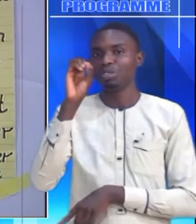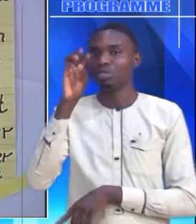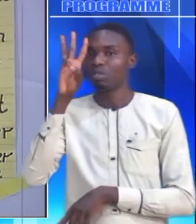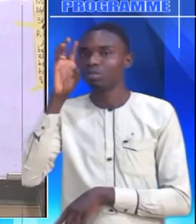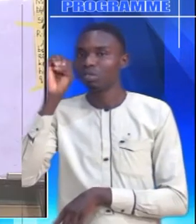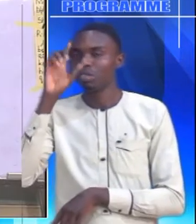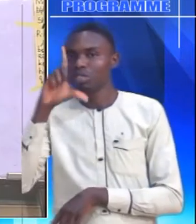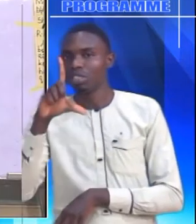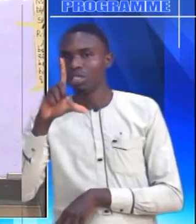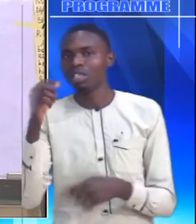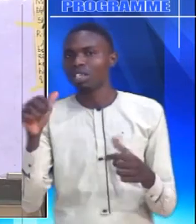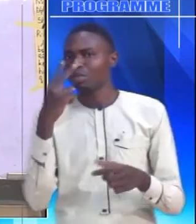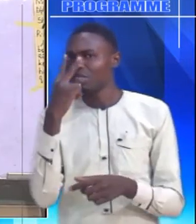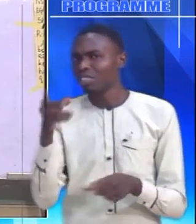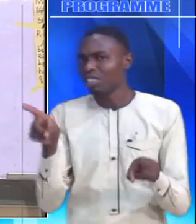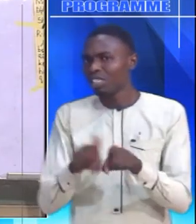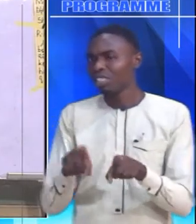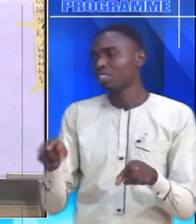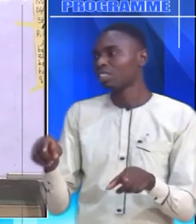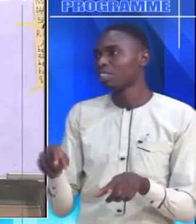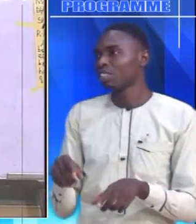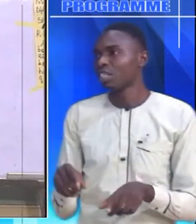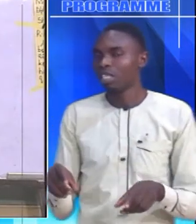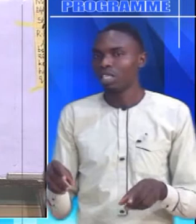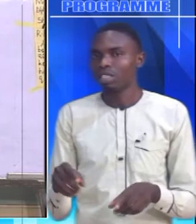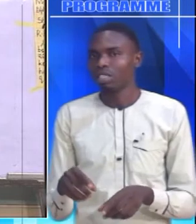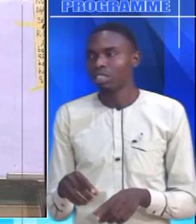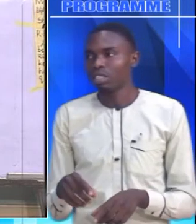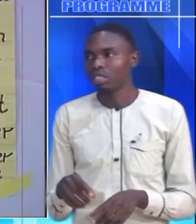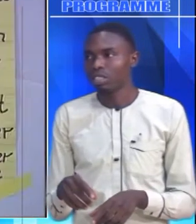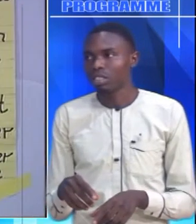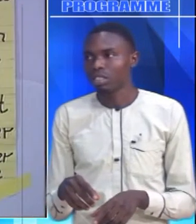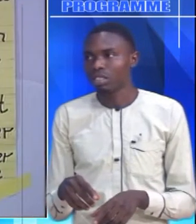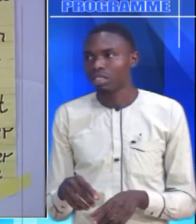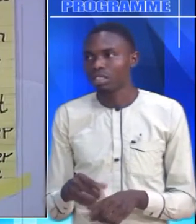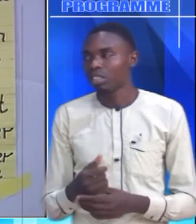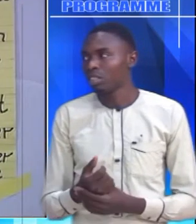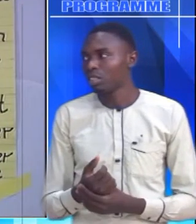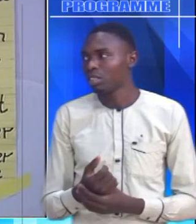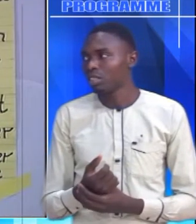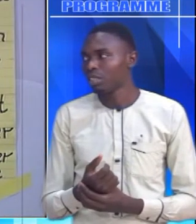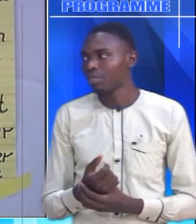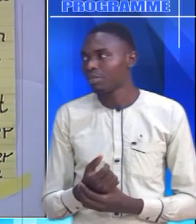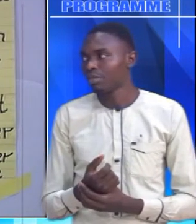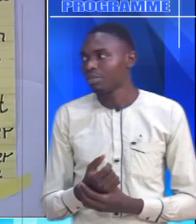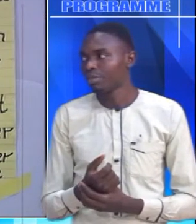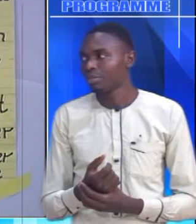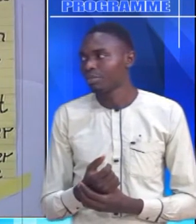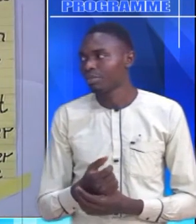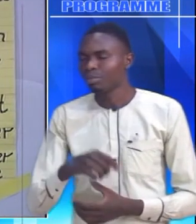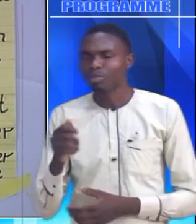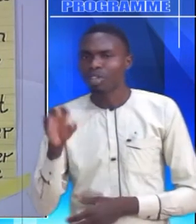E, as E-A, and see the word key, E-Y. The same